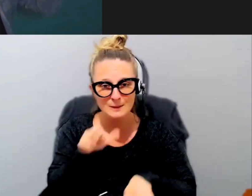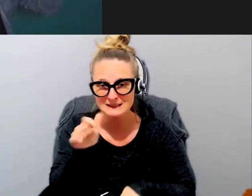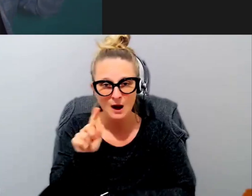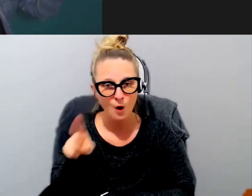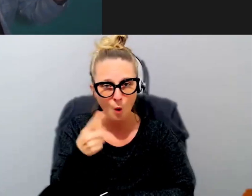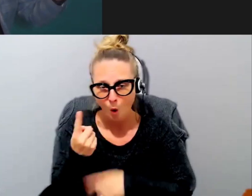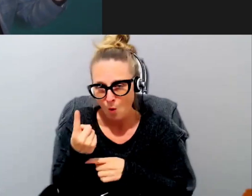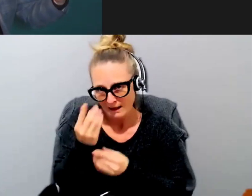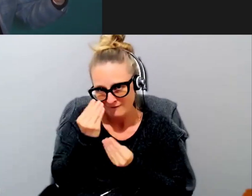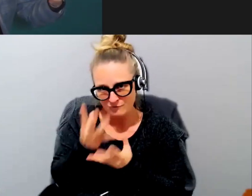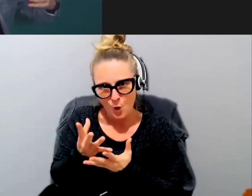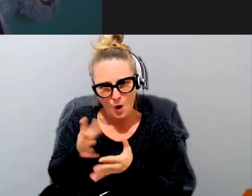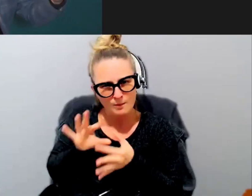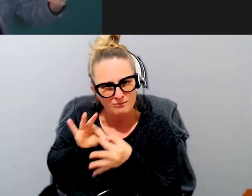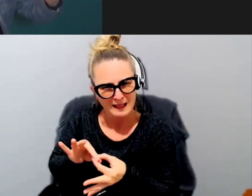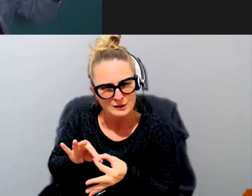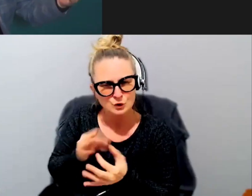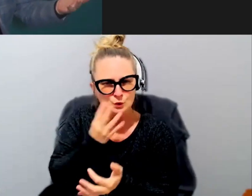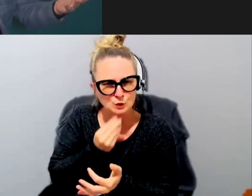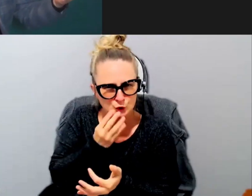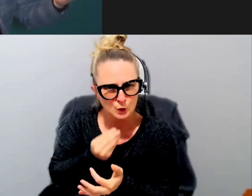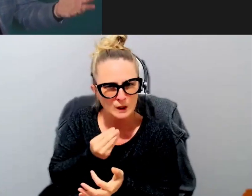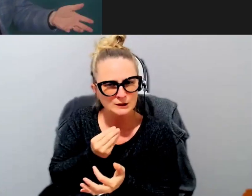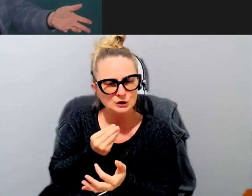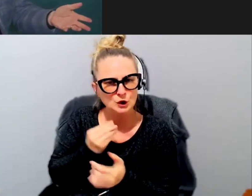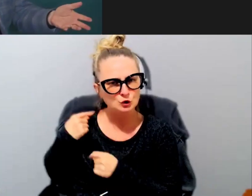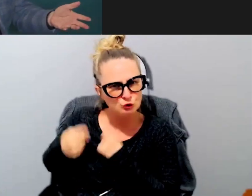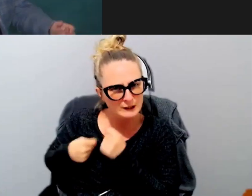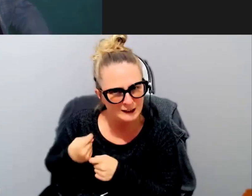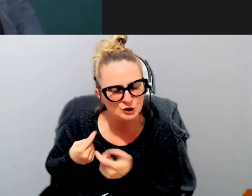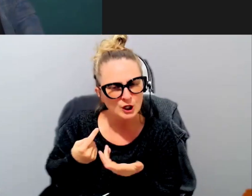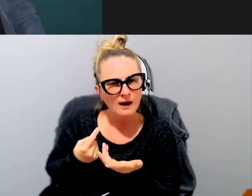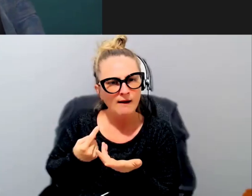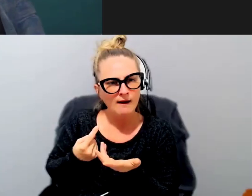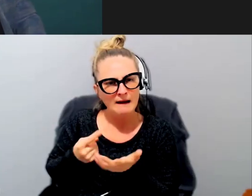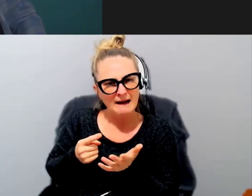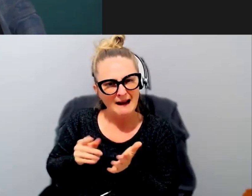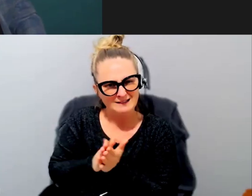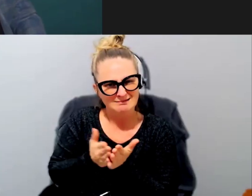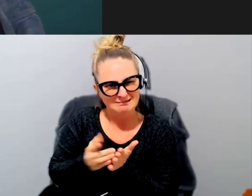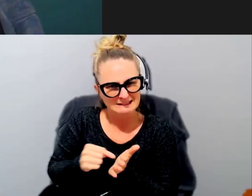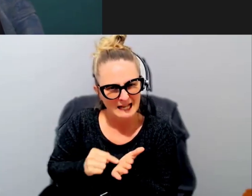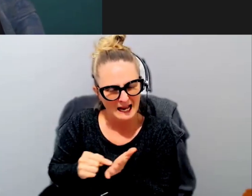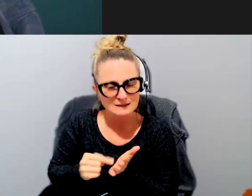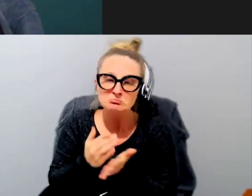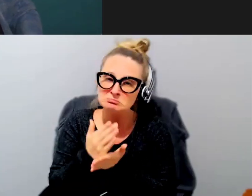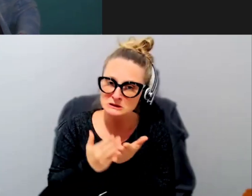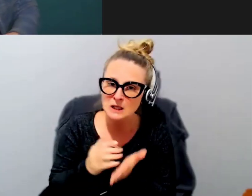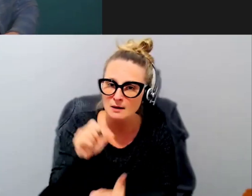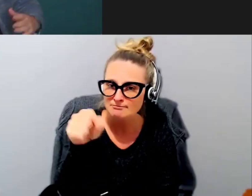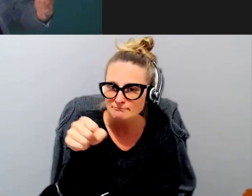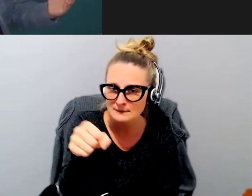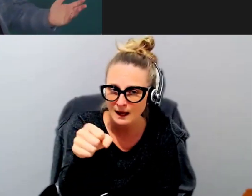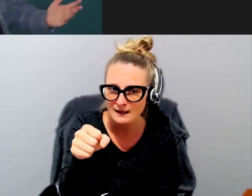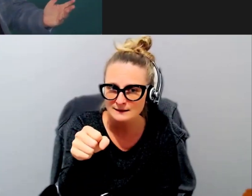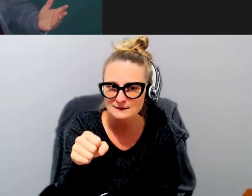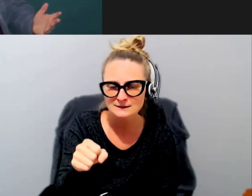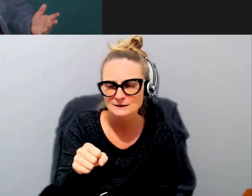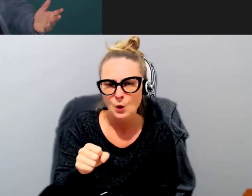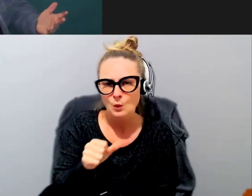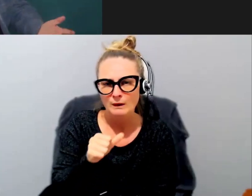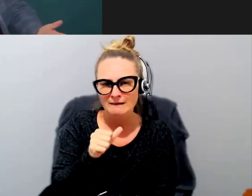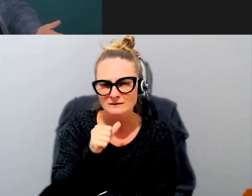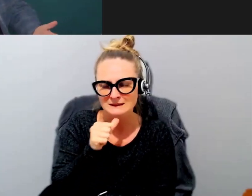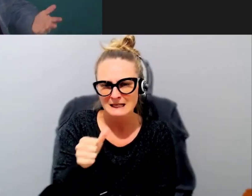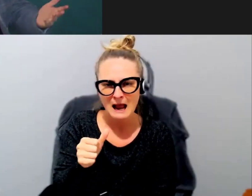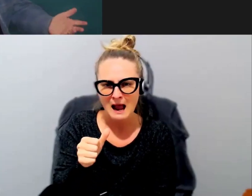by Jewish tradition and Jewish texts and Jewish liturgy. Some of it is. We haven't completely discarded